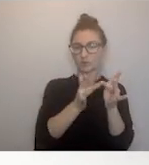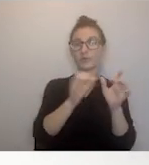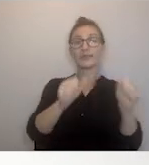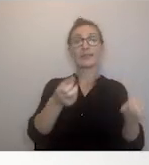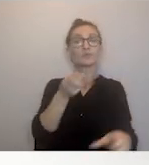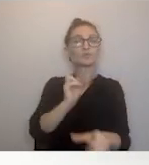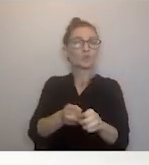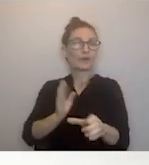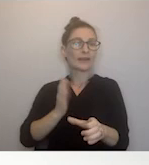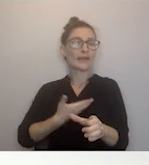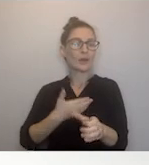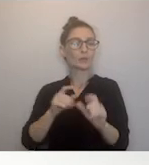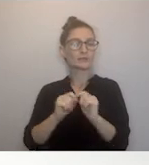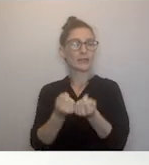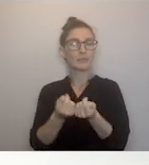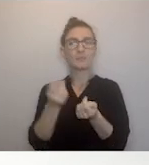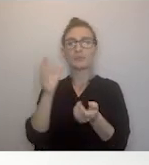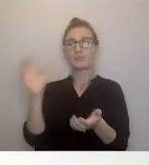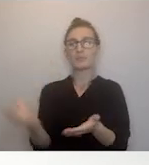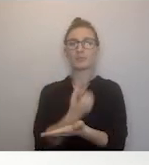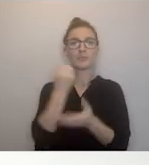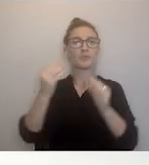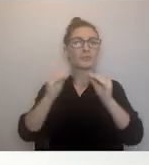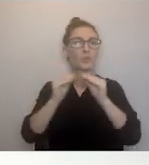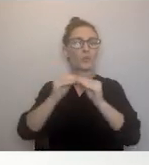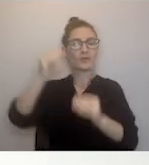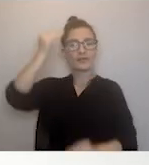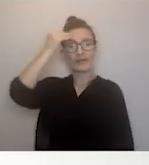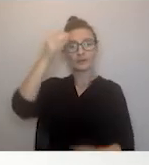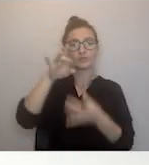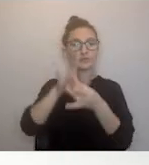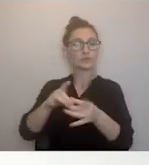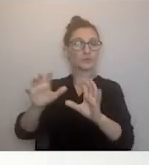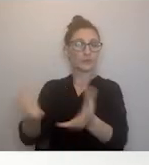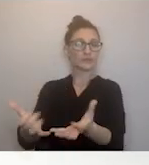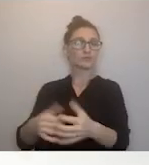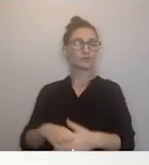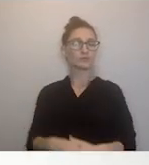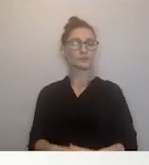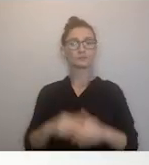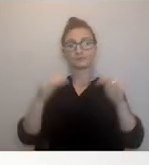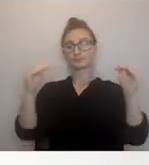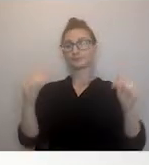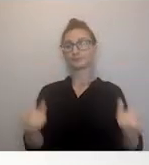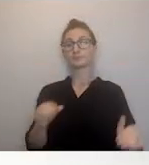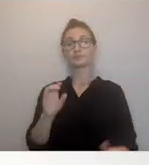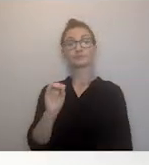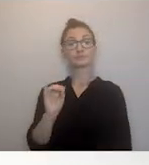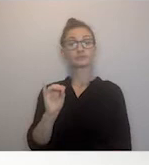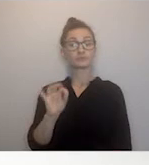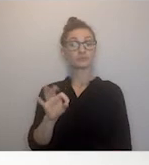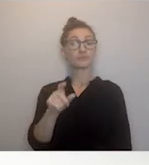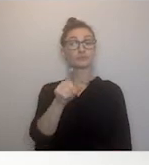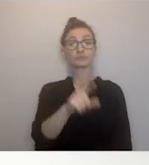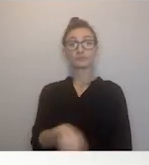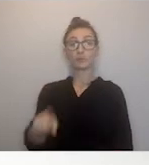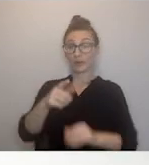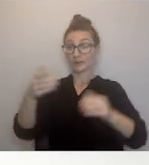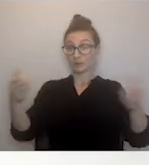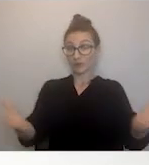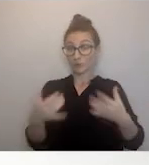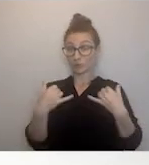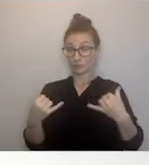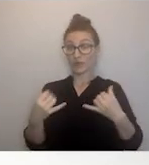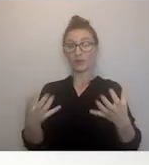our music therapist, and they can just join our team and get a little bit more knowledge around a given population. And then if you are a